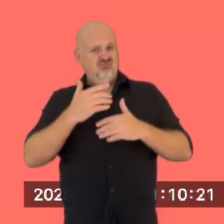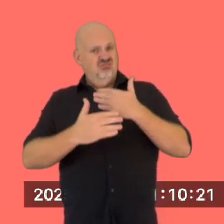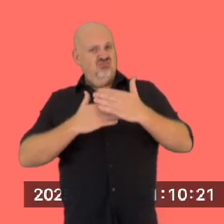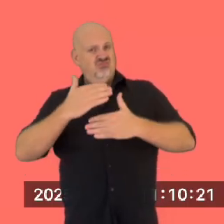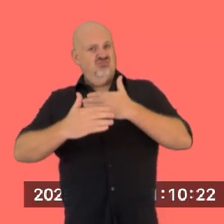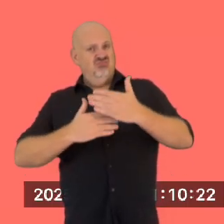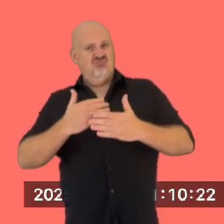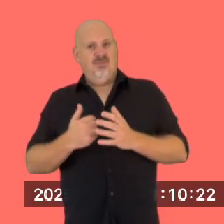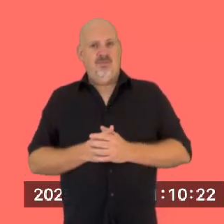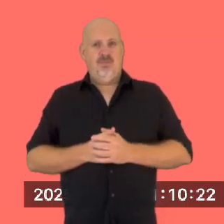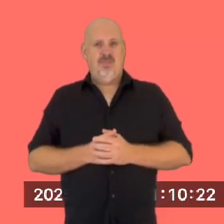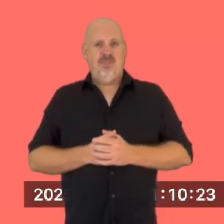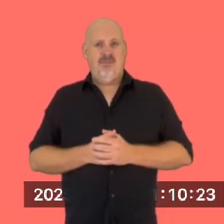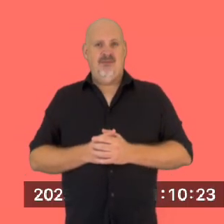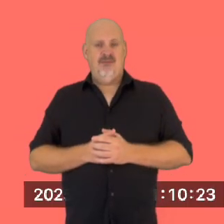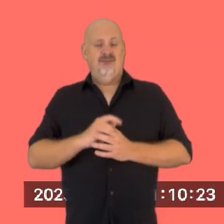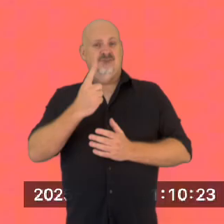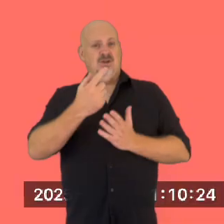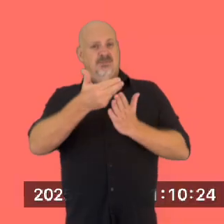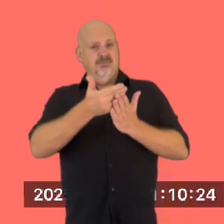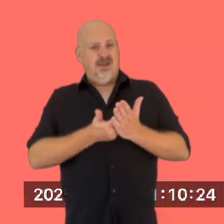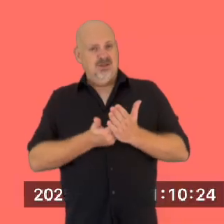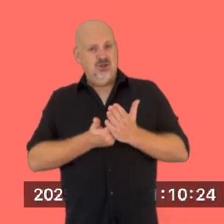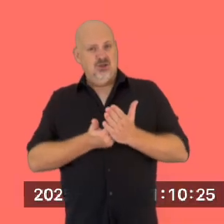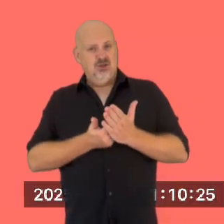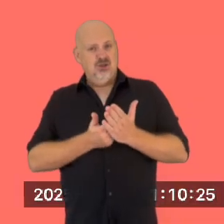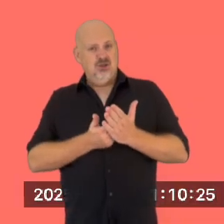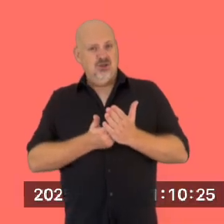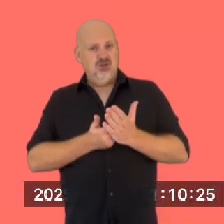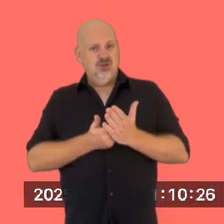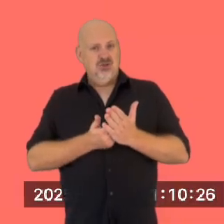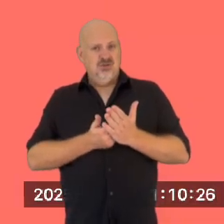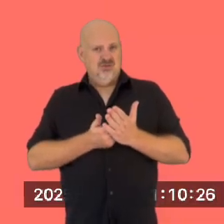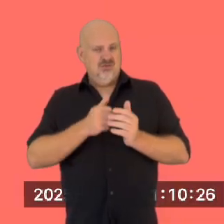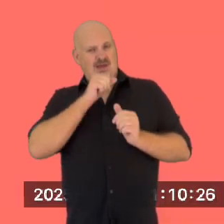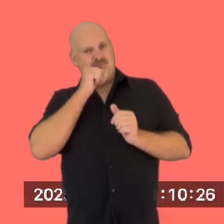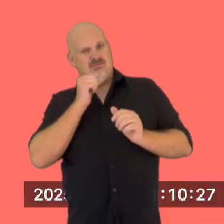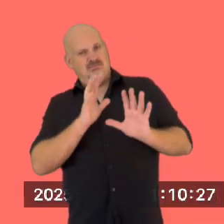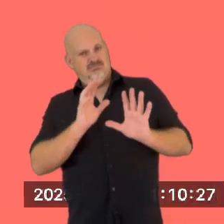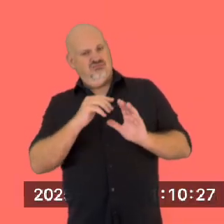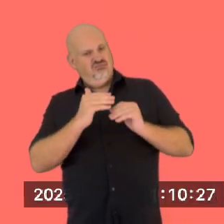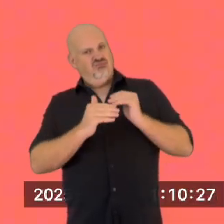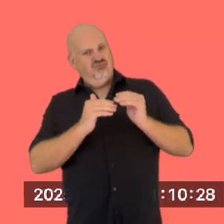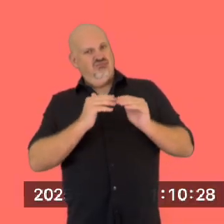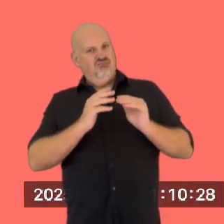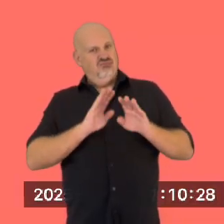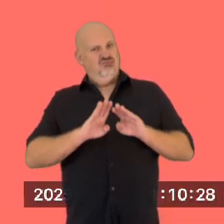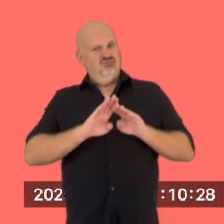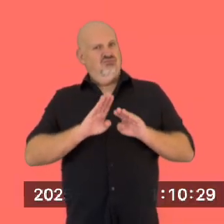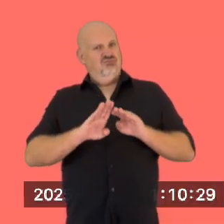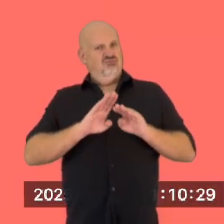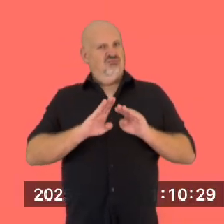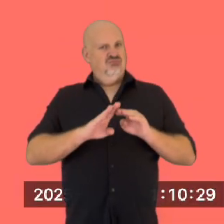and build them up like that. And I think going across a first page of these is a